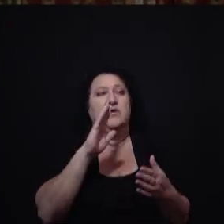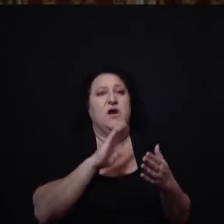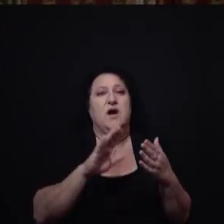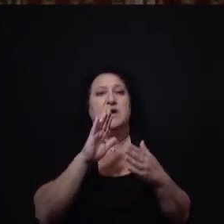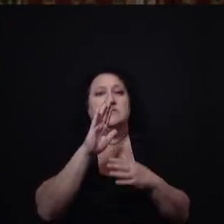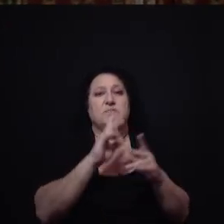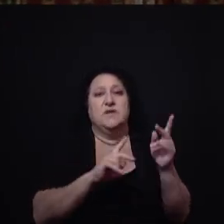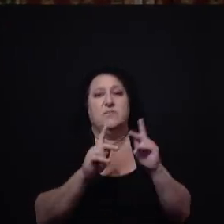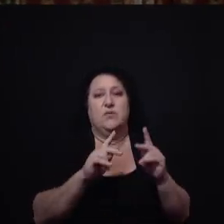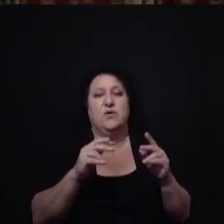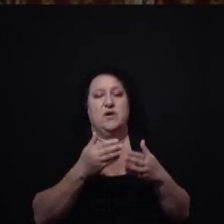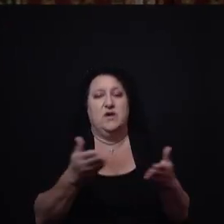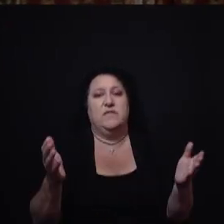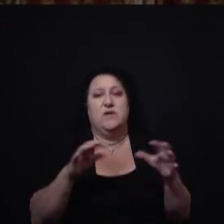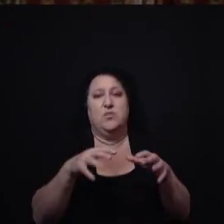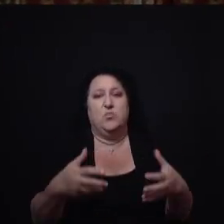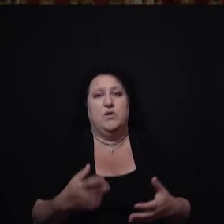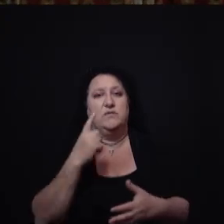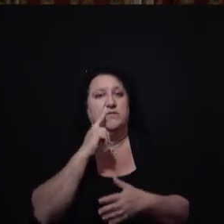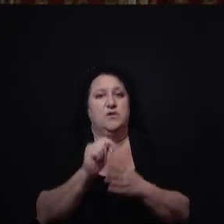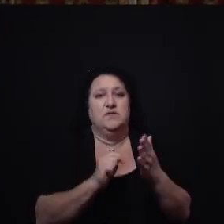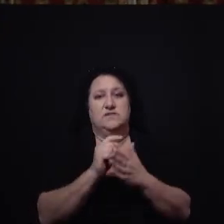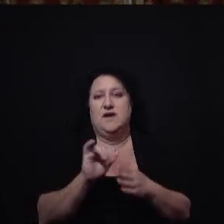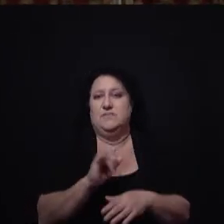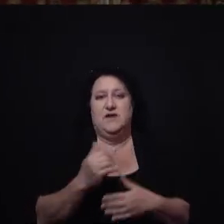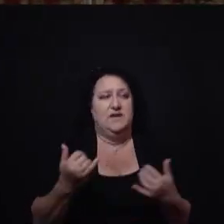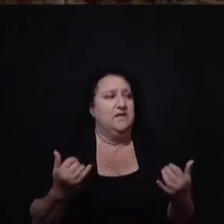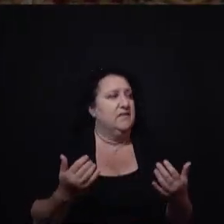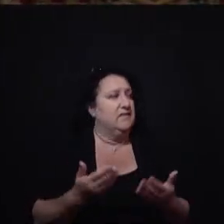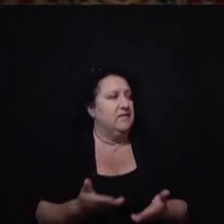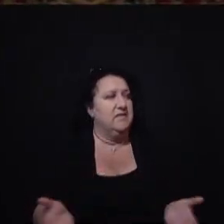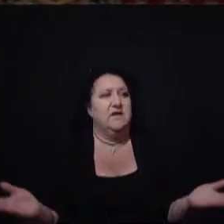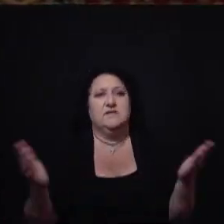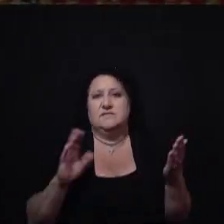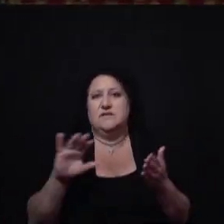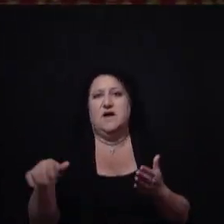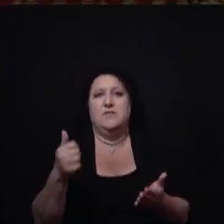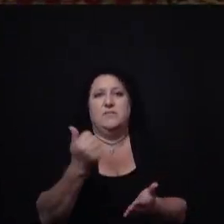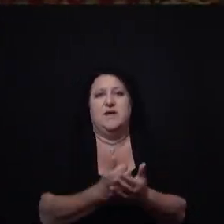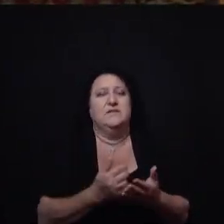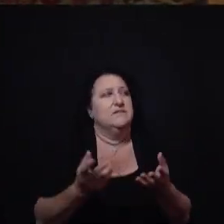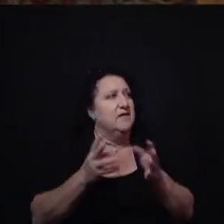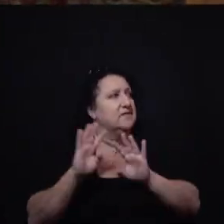such a time as this. Amen and amen. Let us go to serve and love one another.